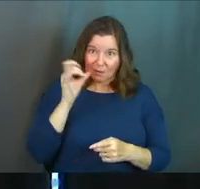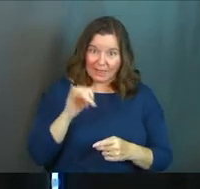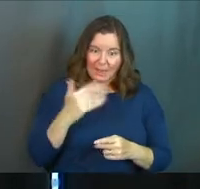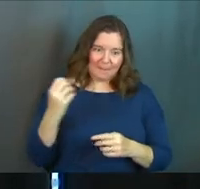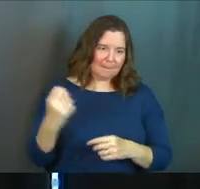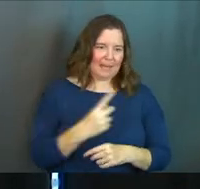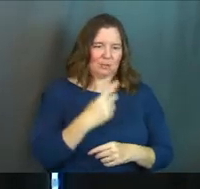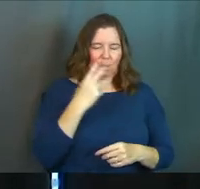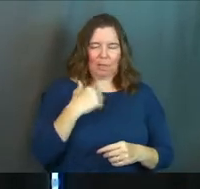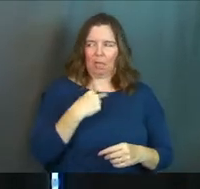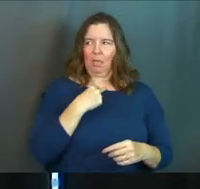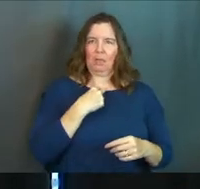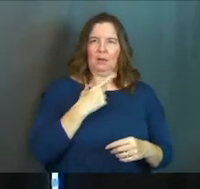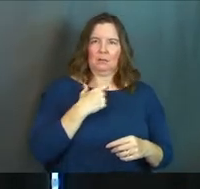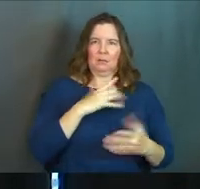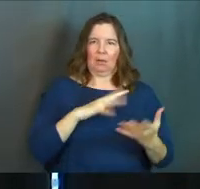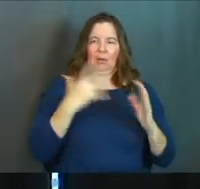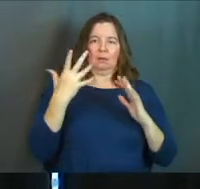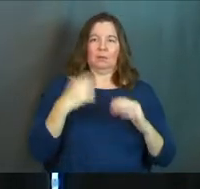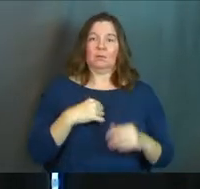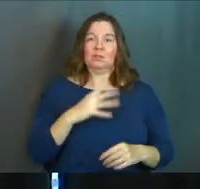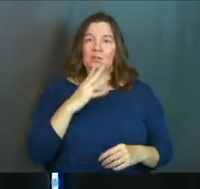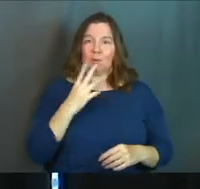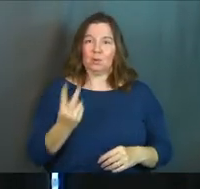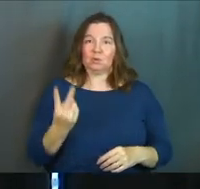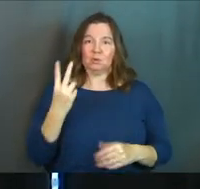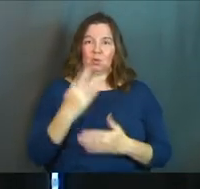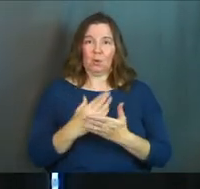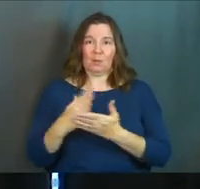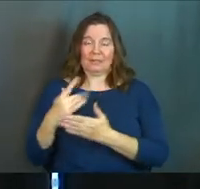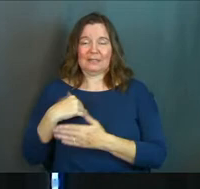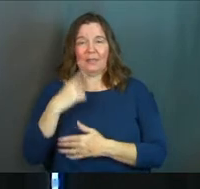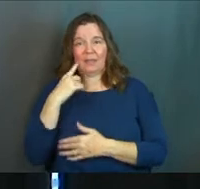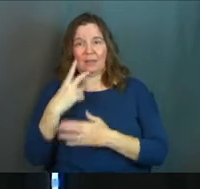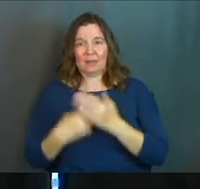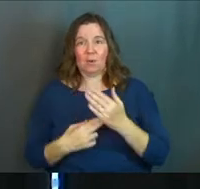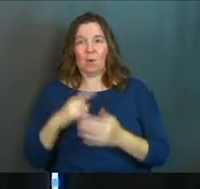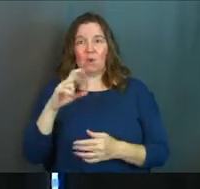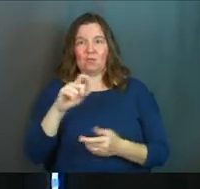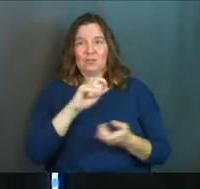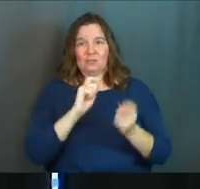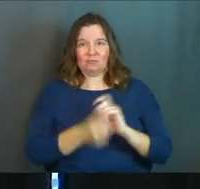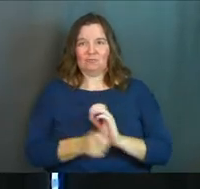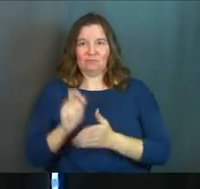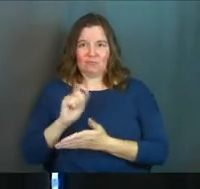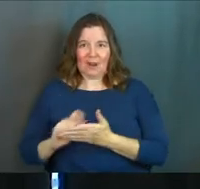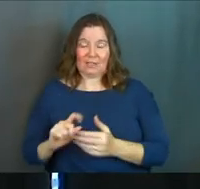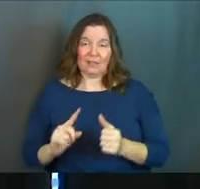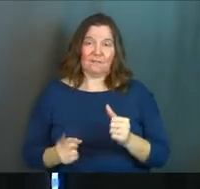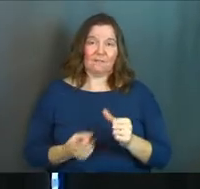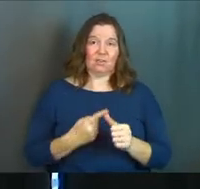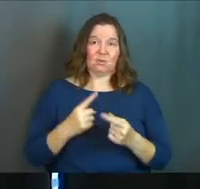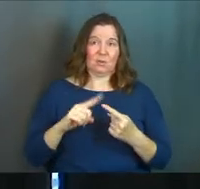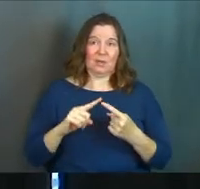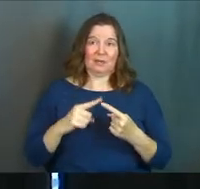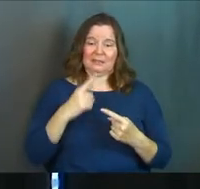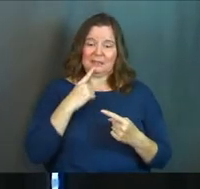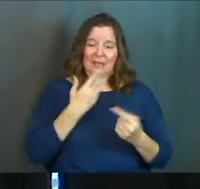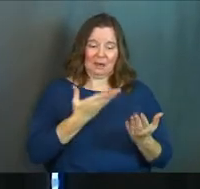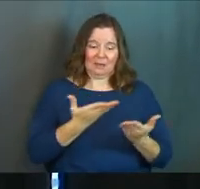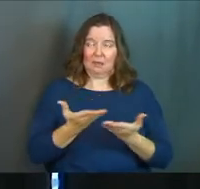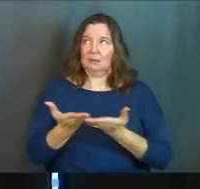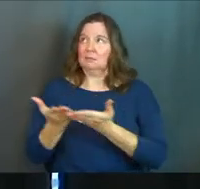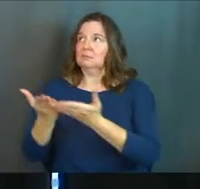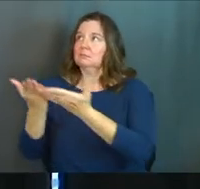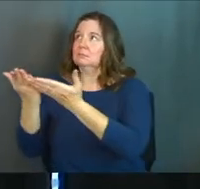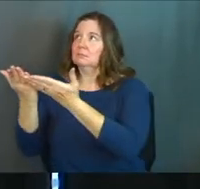Back to hell you go, Benny. So we're going to talk about those two pieces because I think they're both rewrites. So that first one, we say, here you